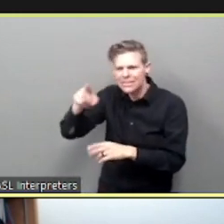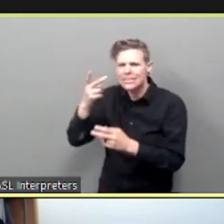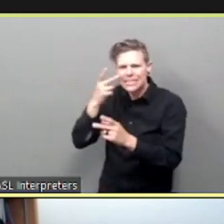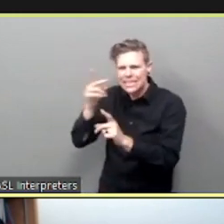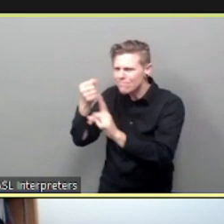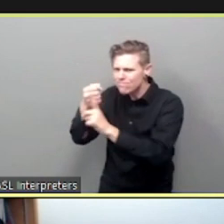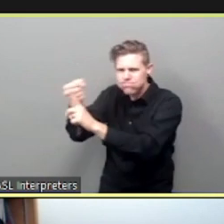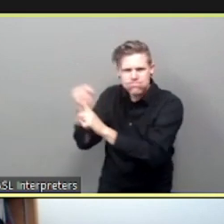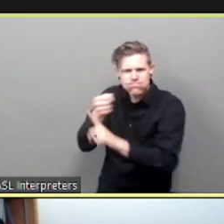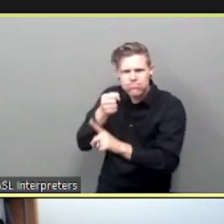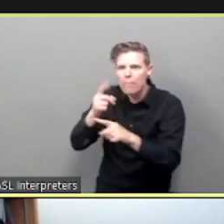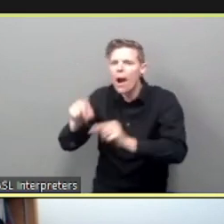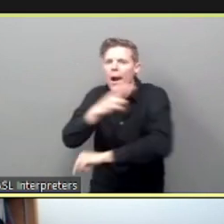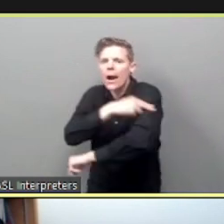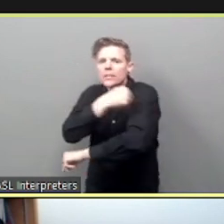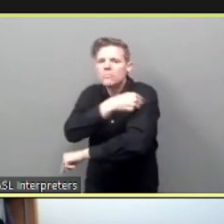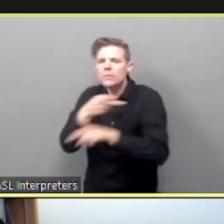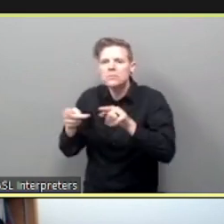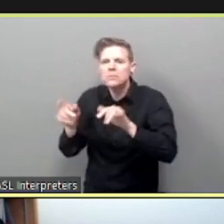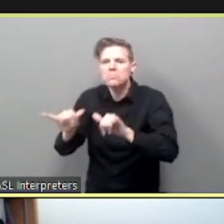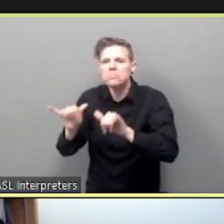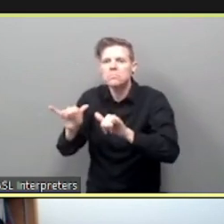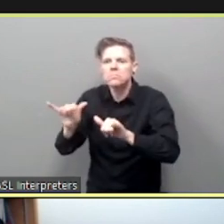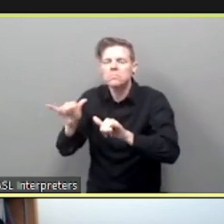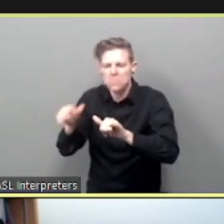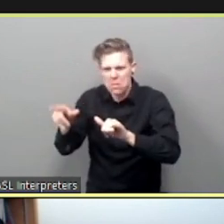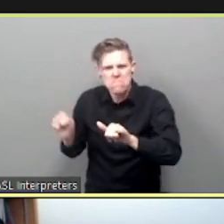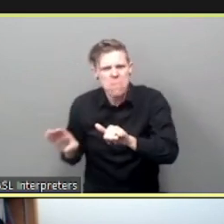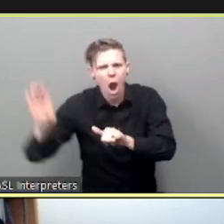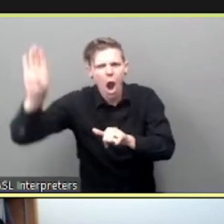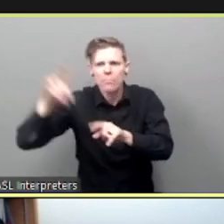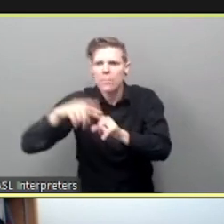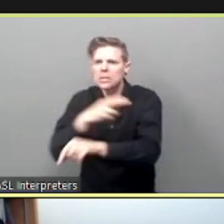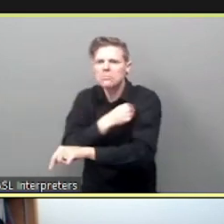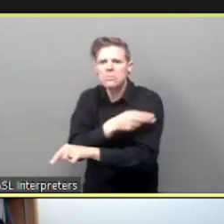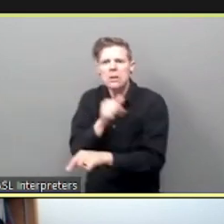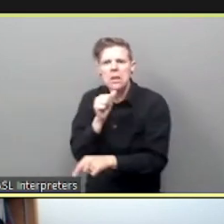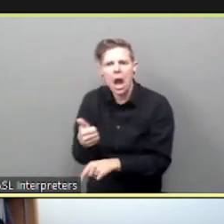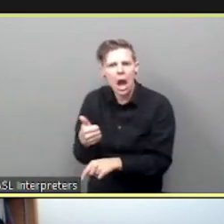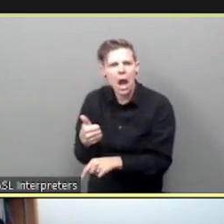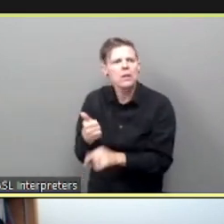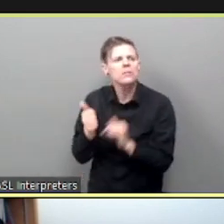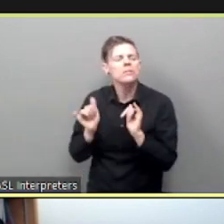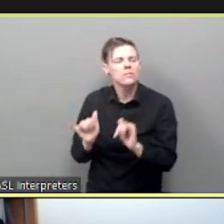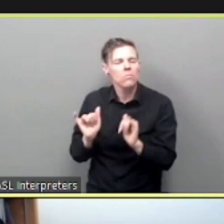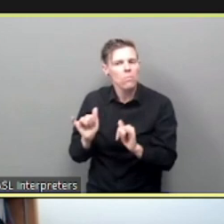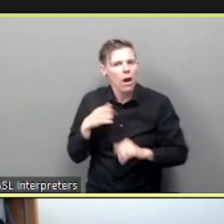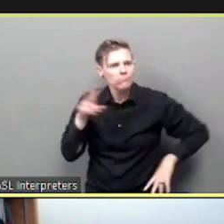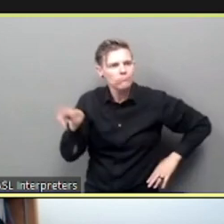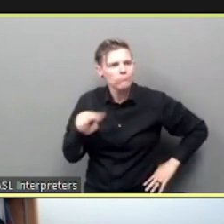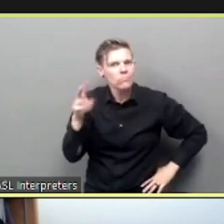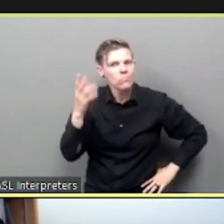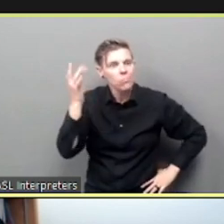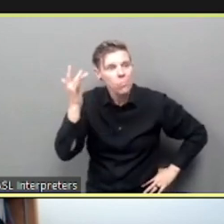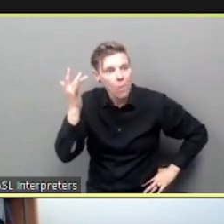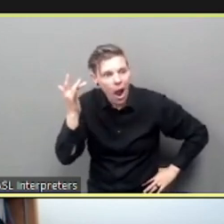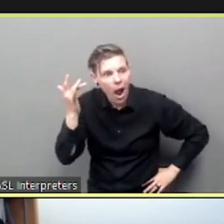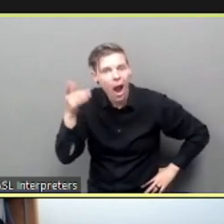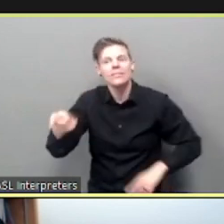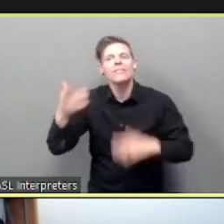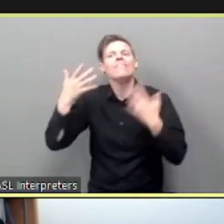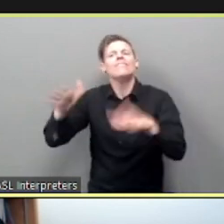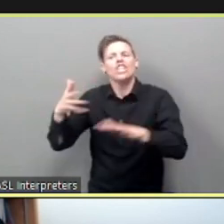in prior surges, and most certainly is related to their high vaccine